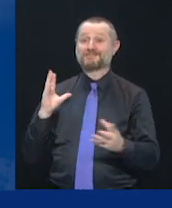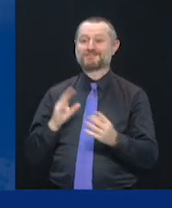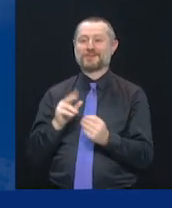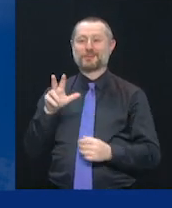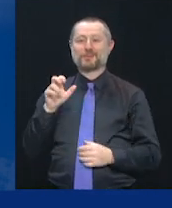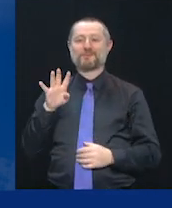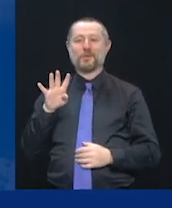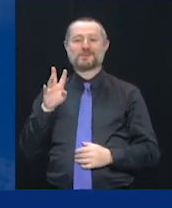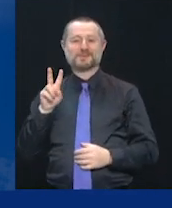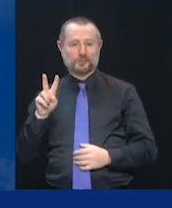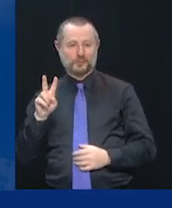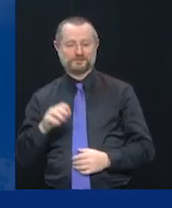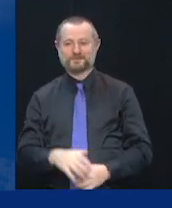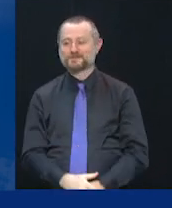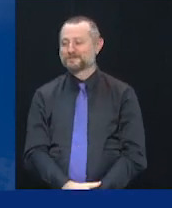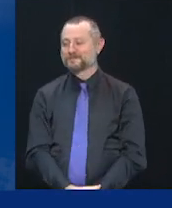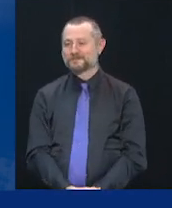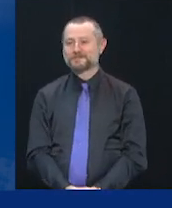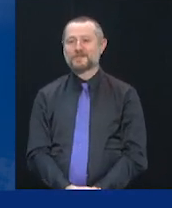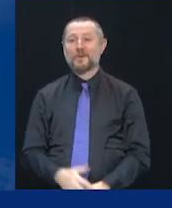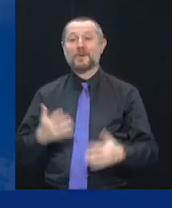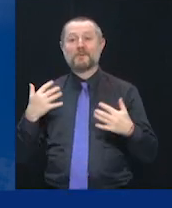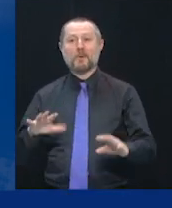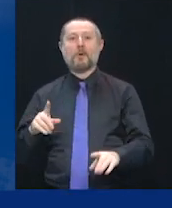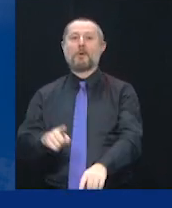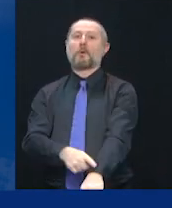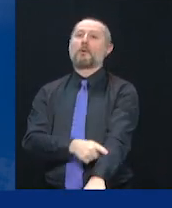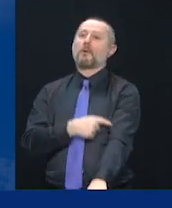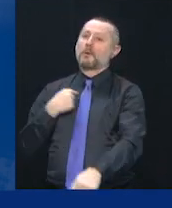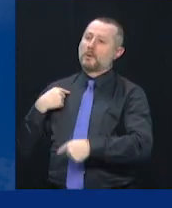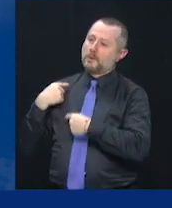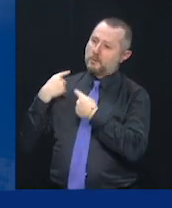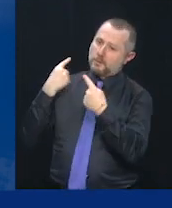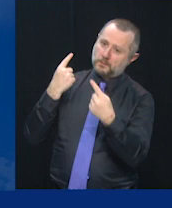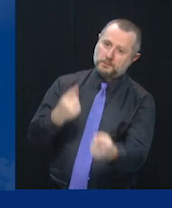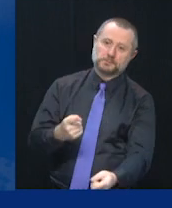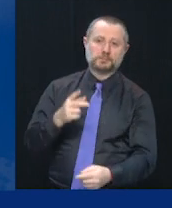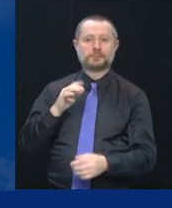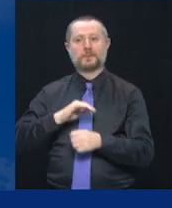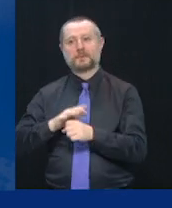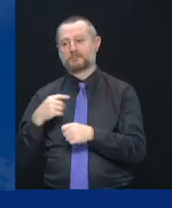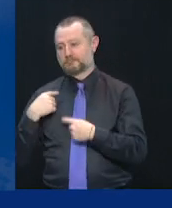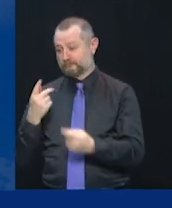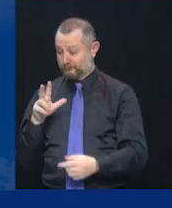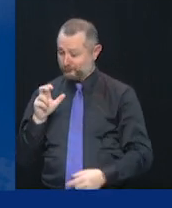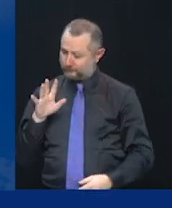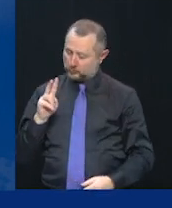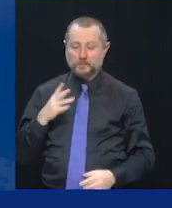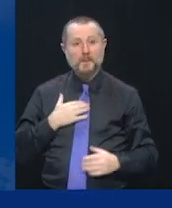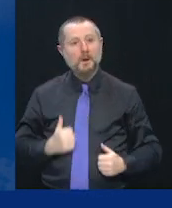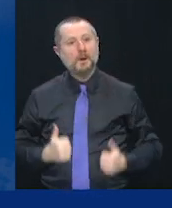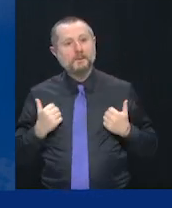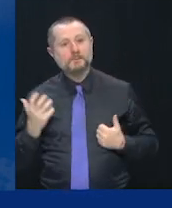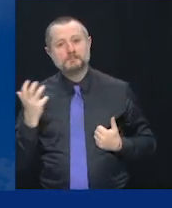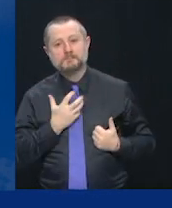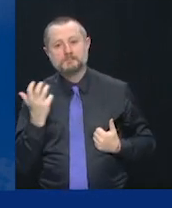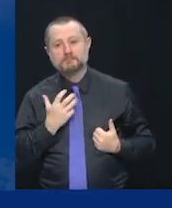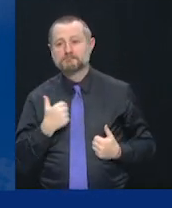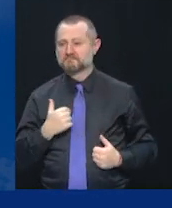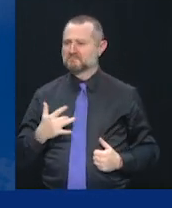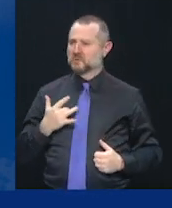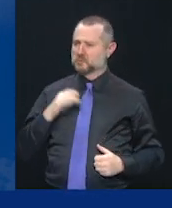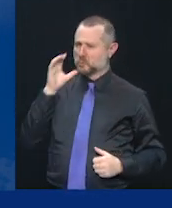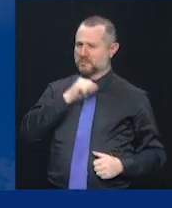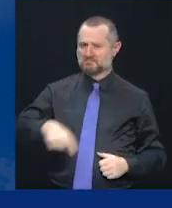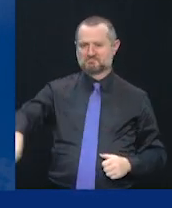These have been the longest 342 days of my life. I think most New Yorkers would say that. Most people who live in New